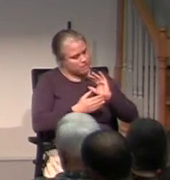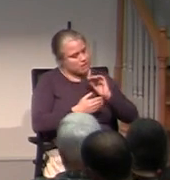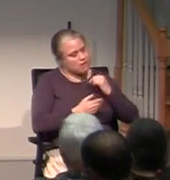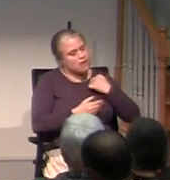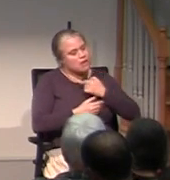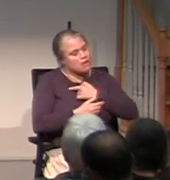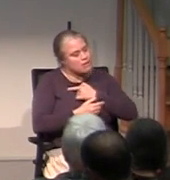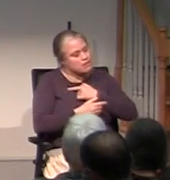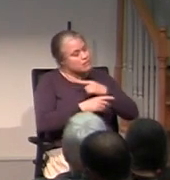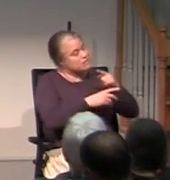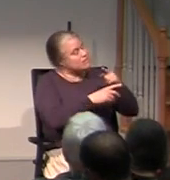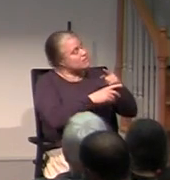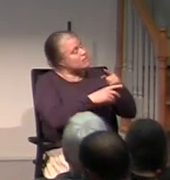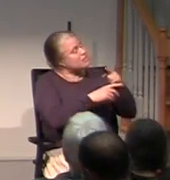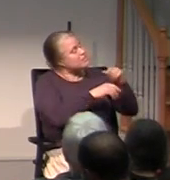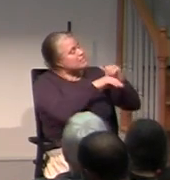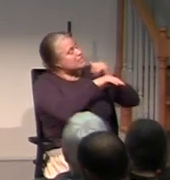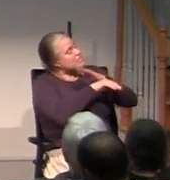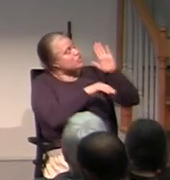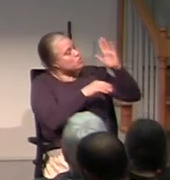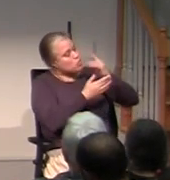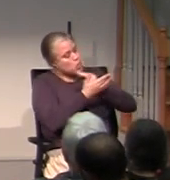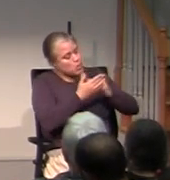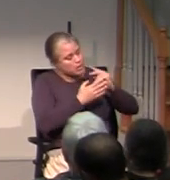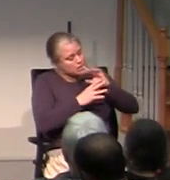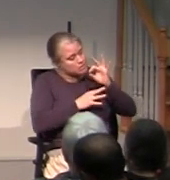and latter rain power, that we